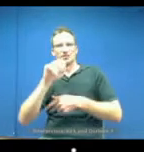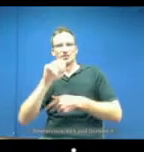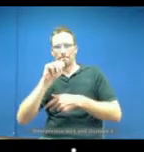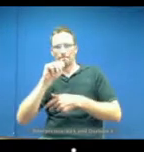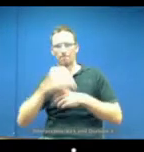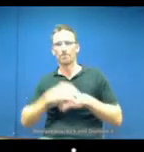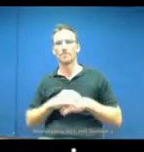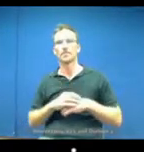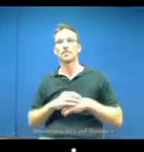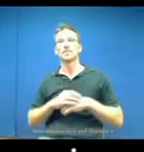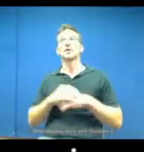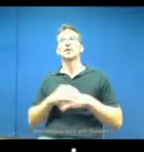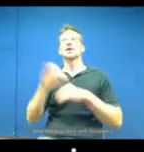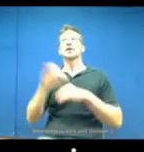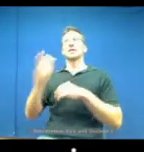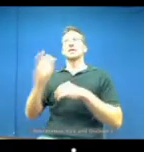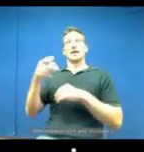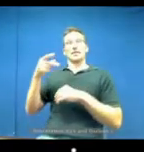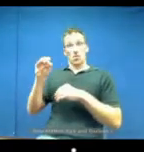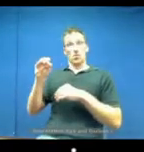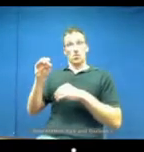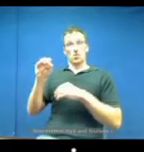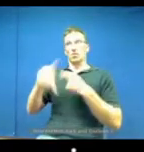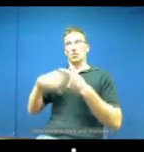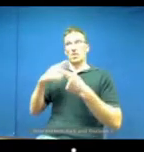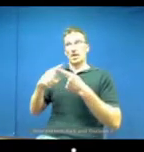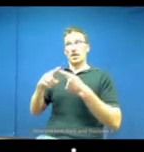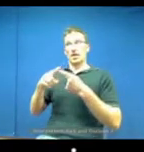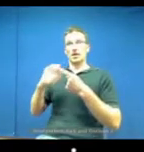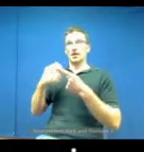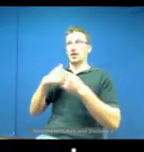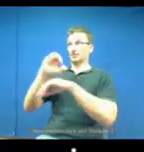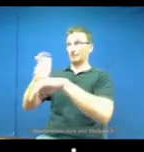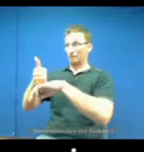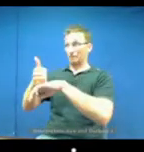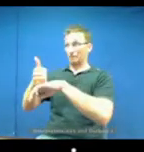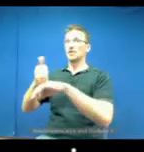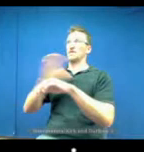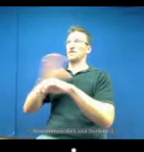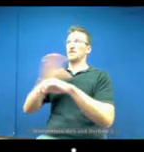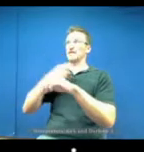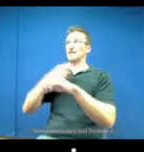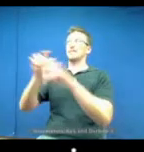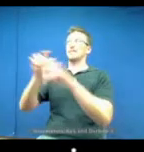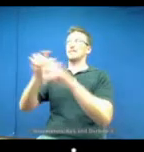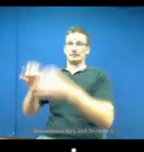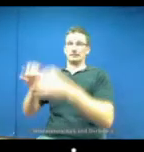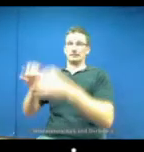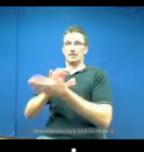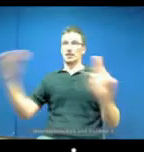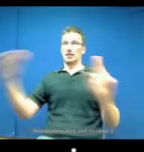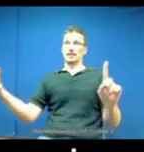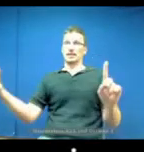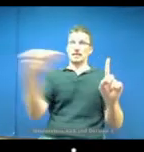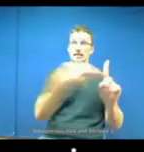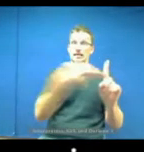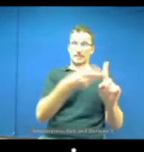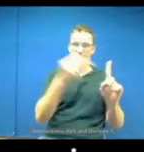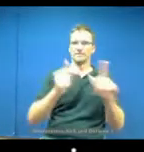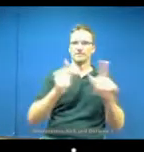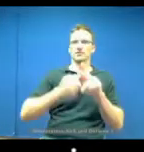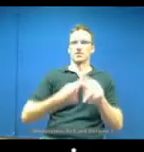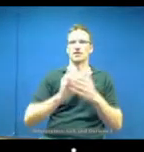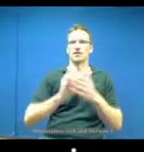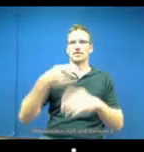it goes into effect once the respondent is served with the paperwork, and it lasts only until a judge can hold a temporary